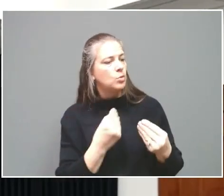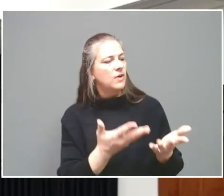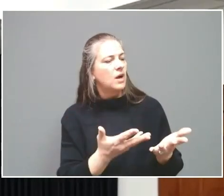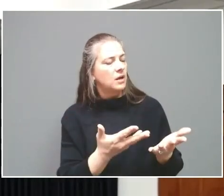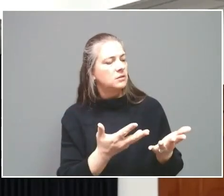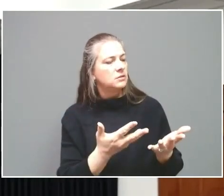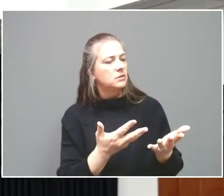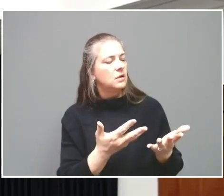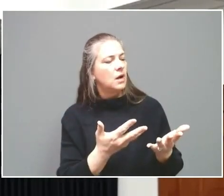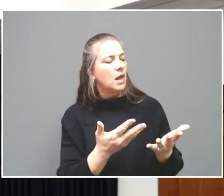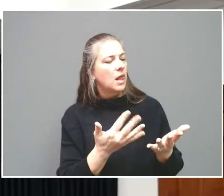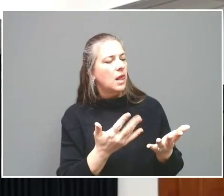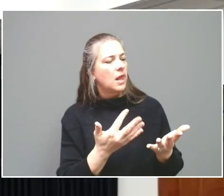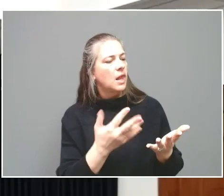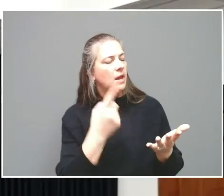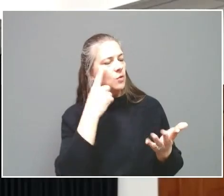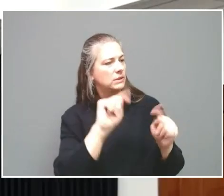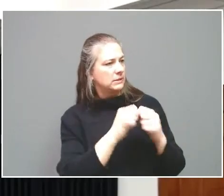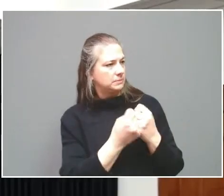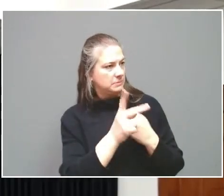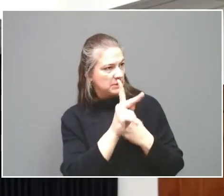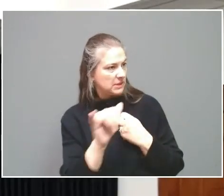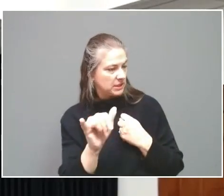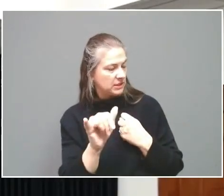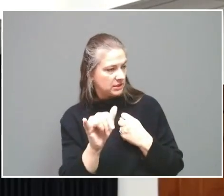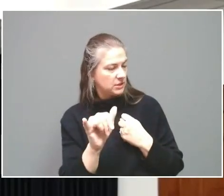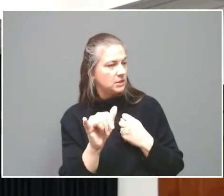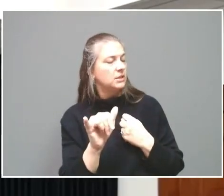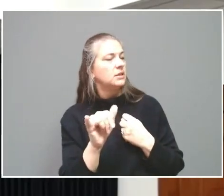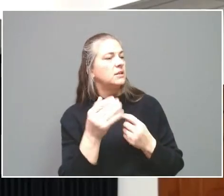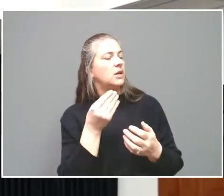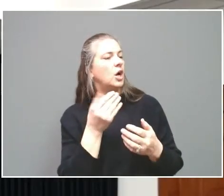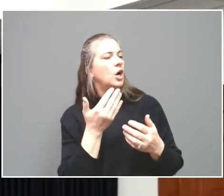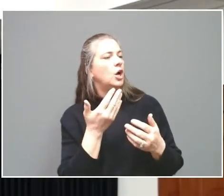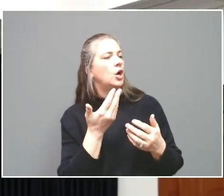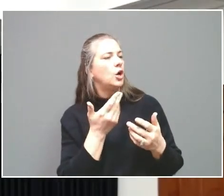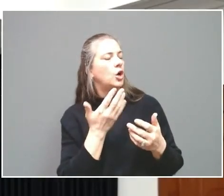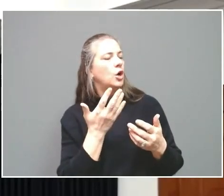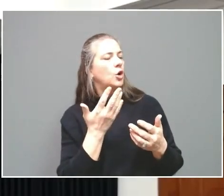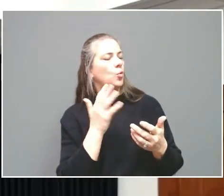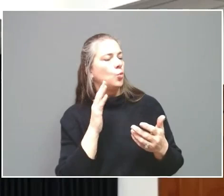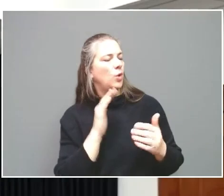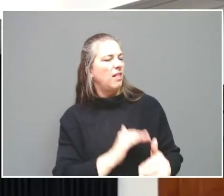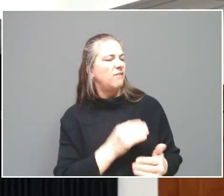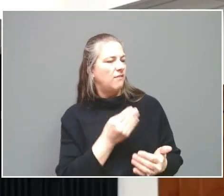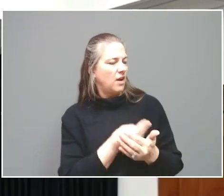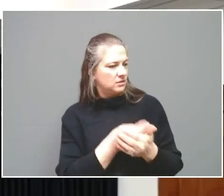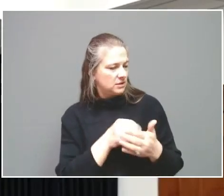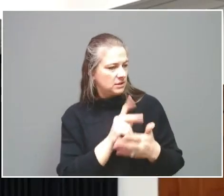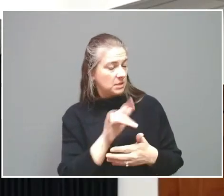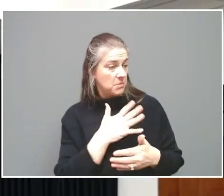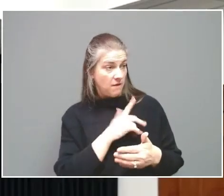oversight for the Team Kentucky relief funds, both in Western and here in Eastern Kentucky. My first part of this